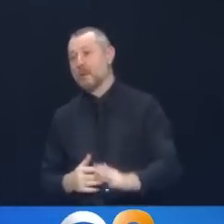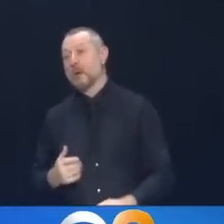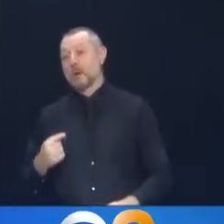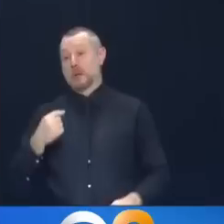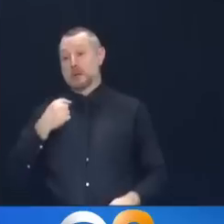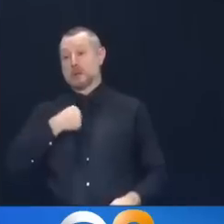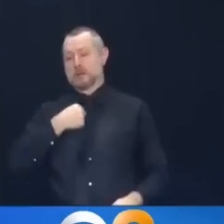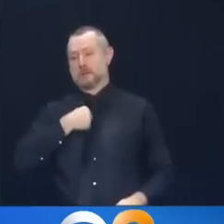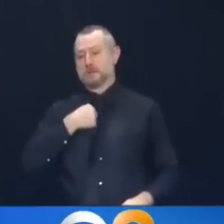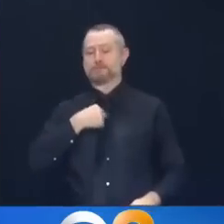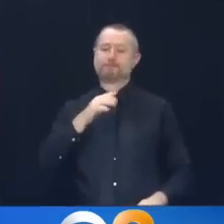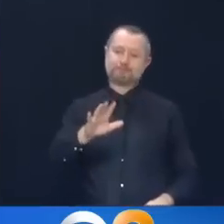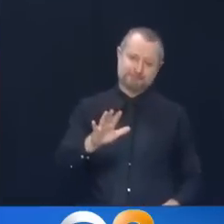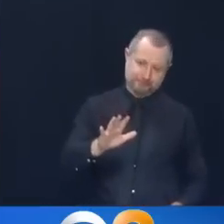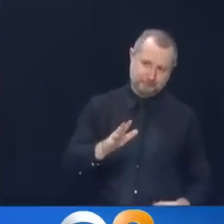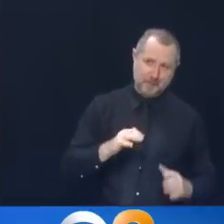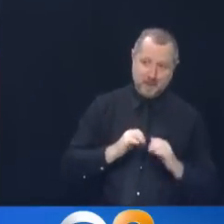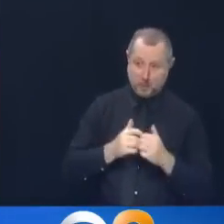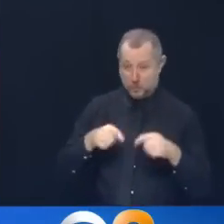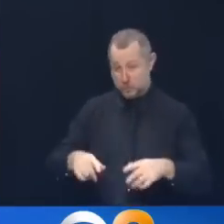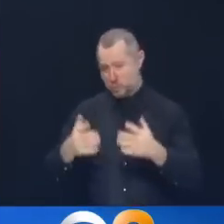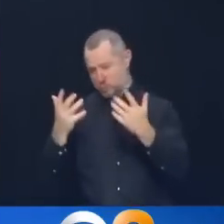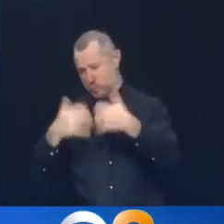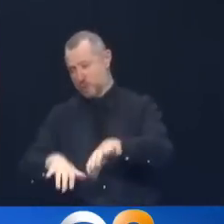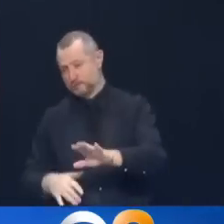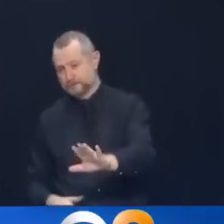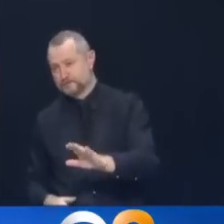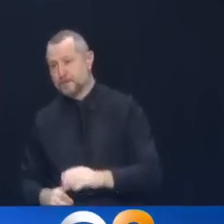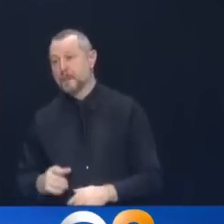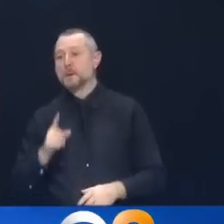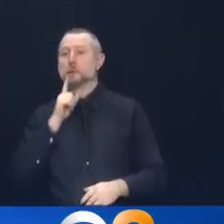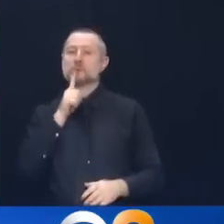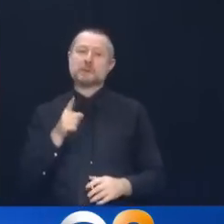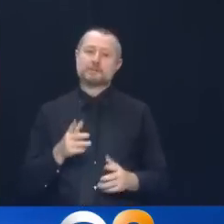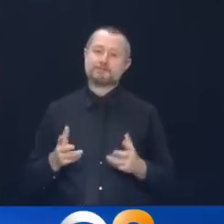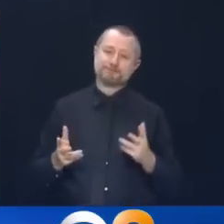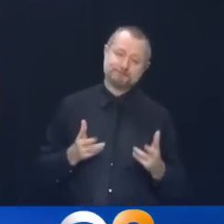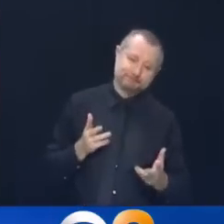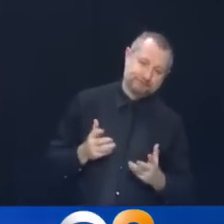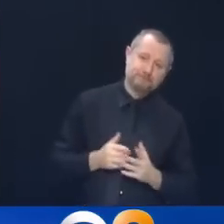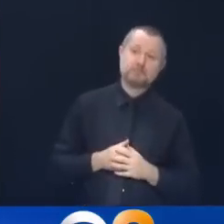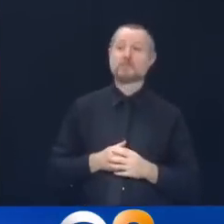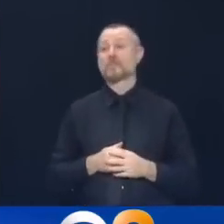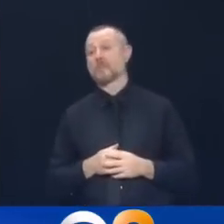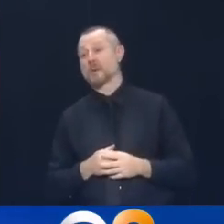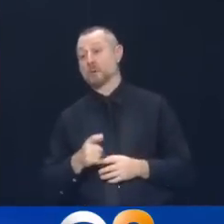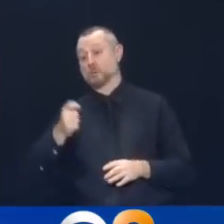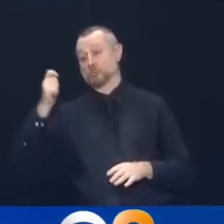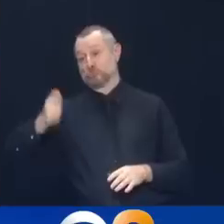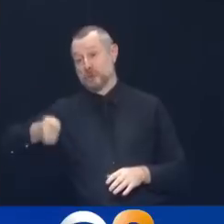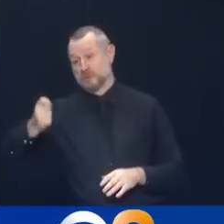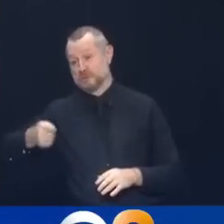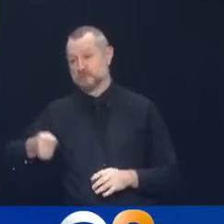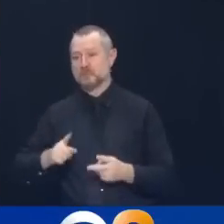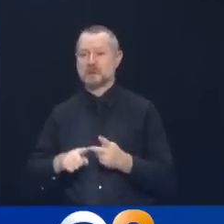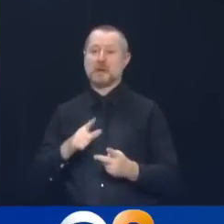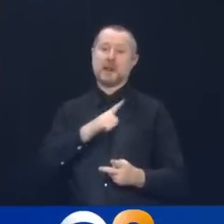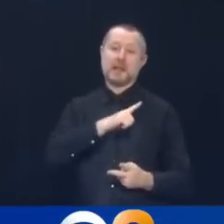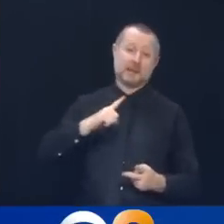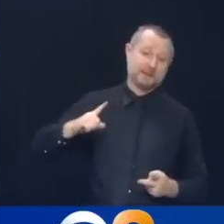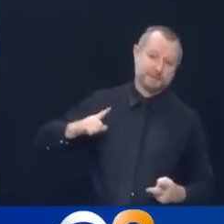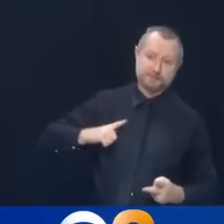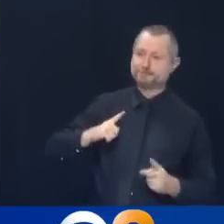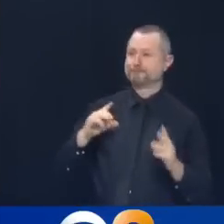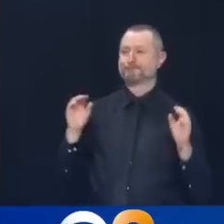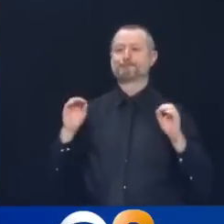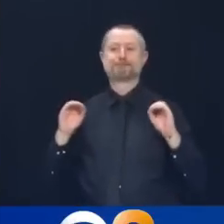to, the way it works, I think is a little complicated. The judges and the legislators don't get a legal raise.